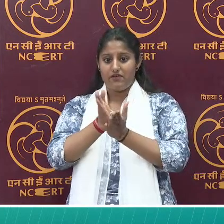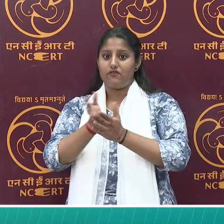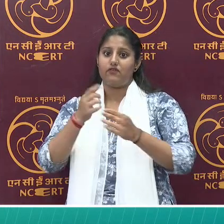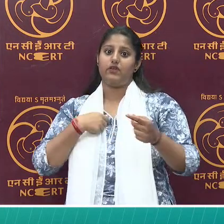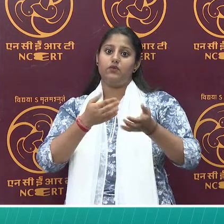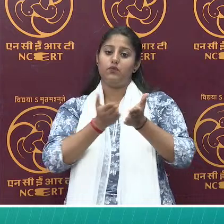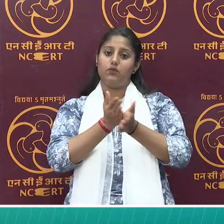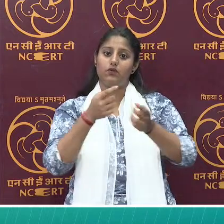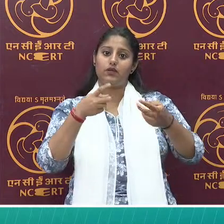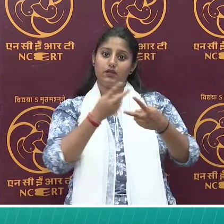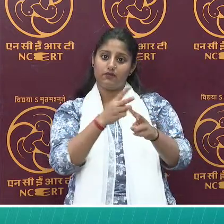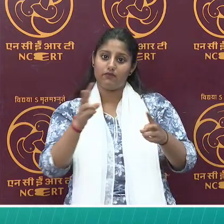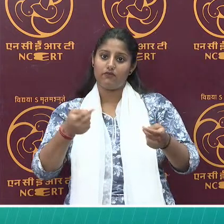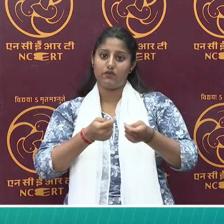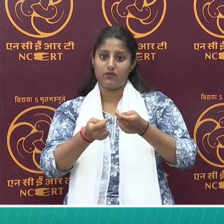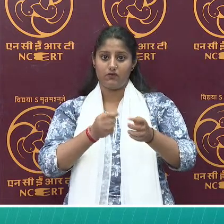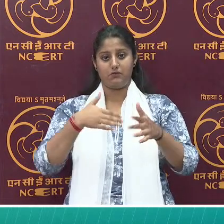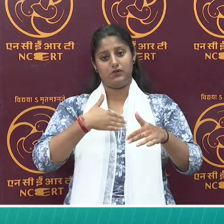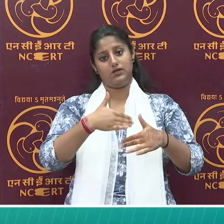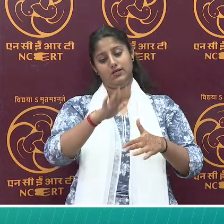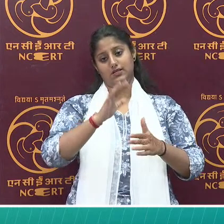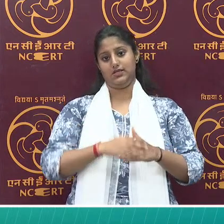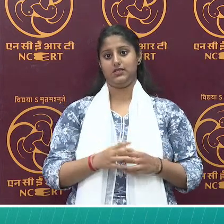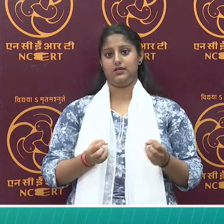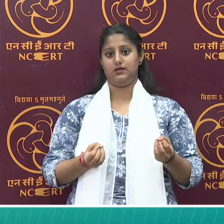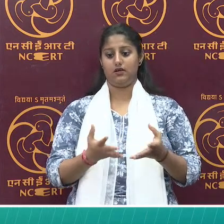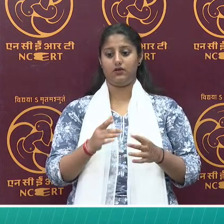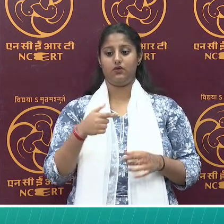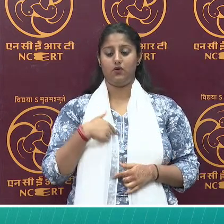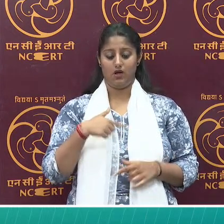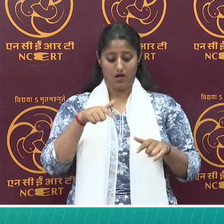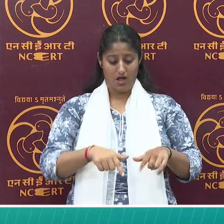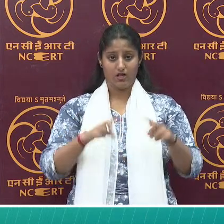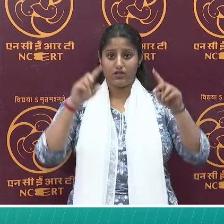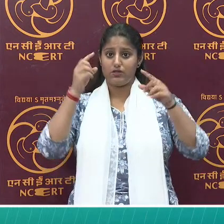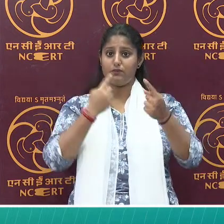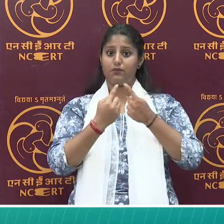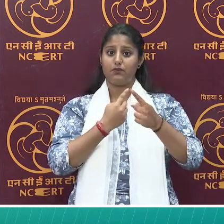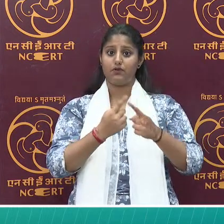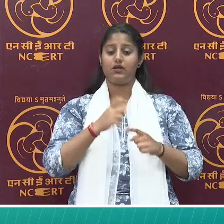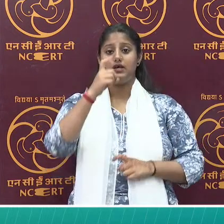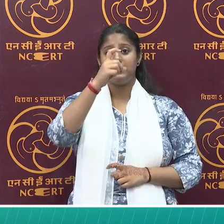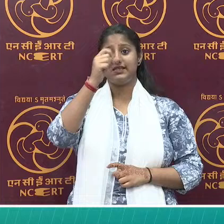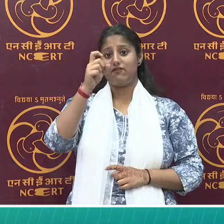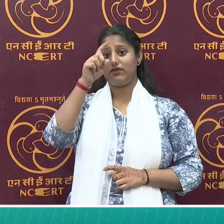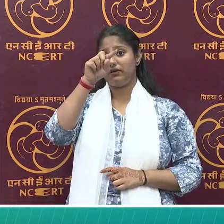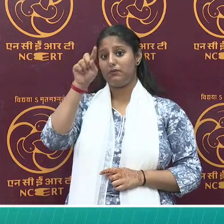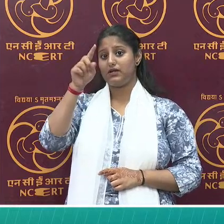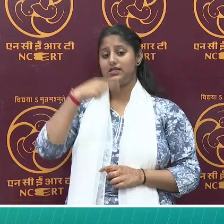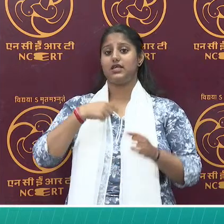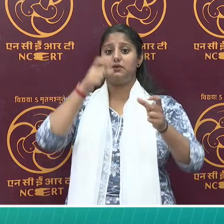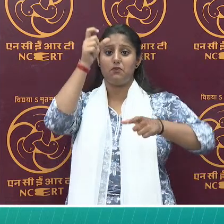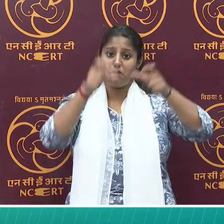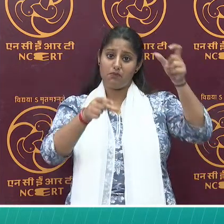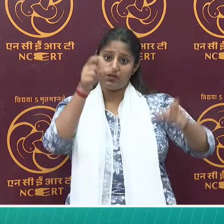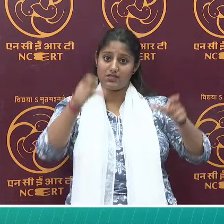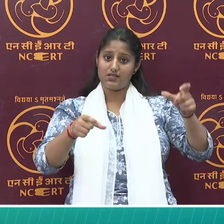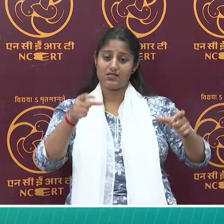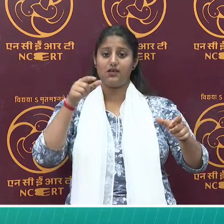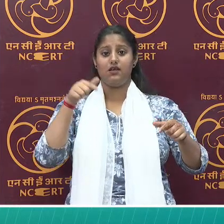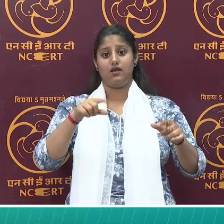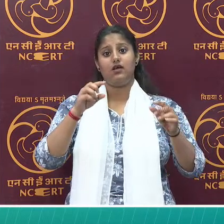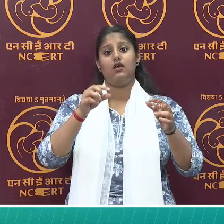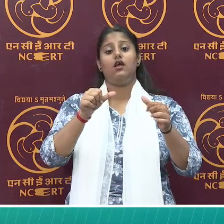started. Wonderful. Now if we talk of our country, so 70% of the population, it is working